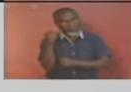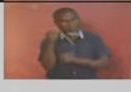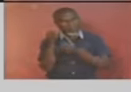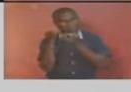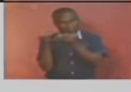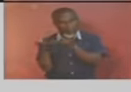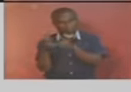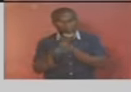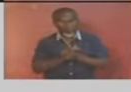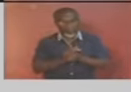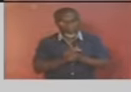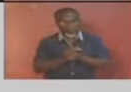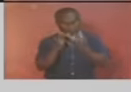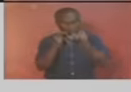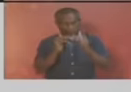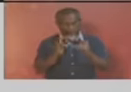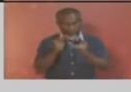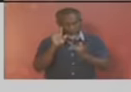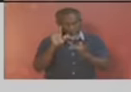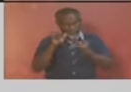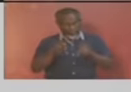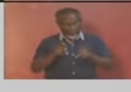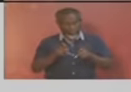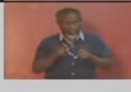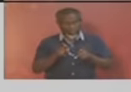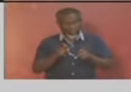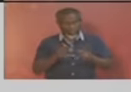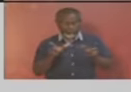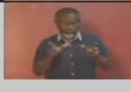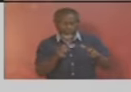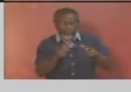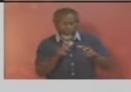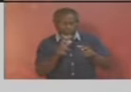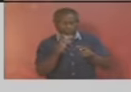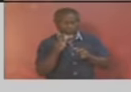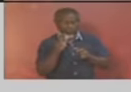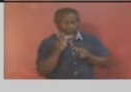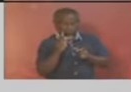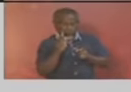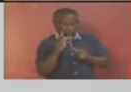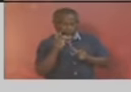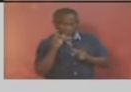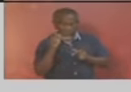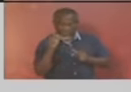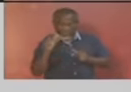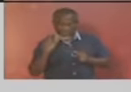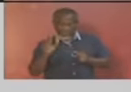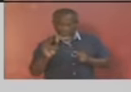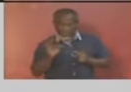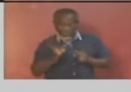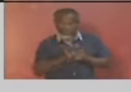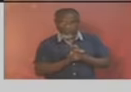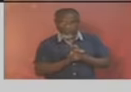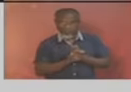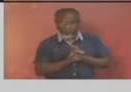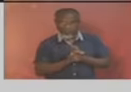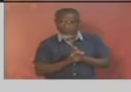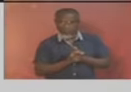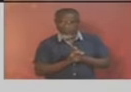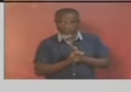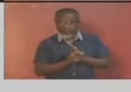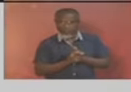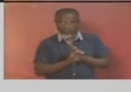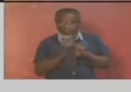5 persons, quarantine sites 339, total persons in home isolation 73. With regards